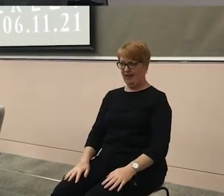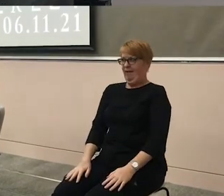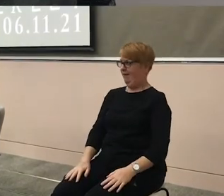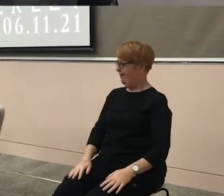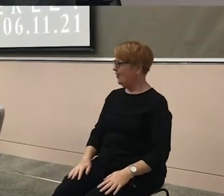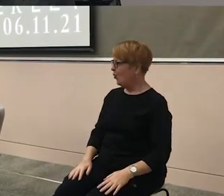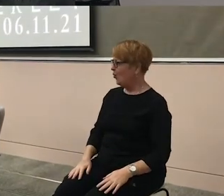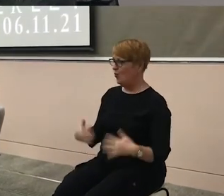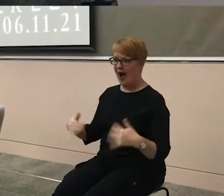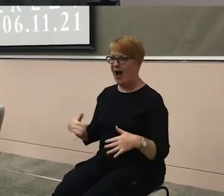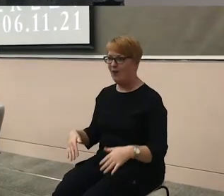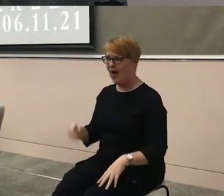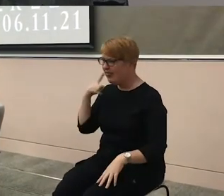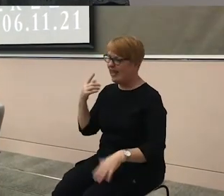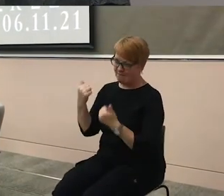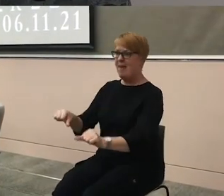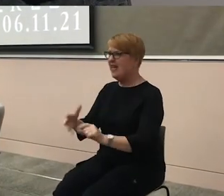gallery and I think I've made it.